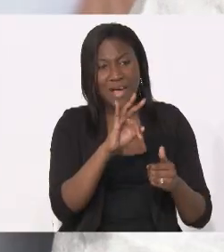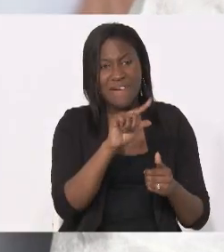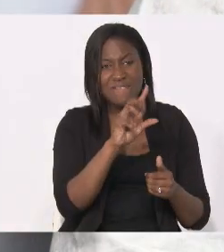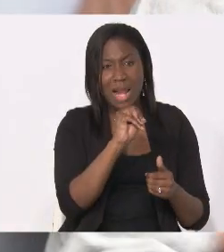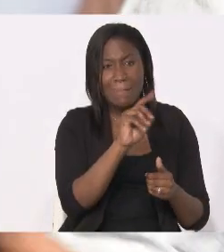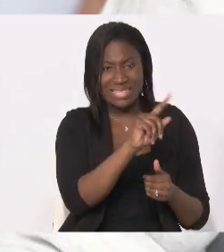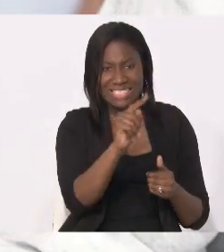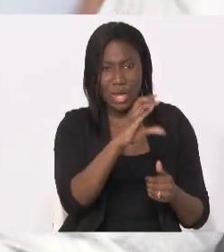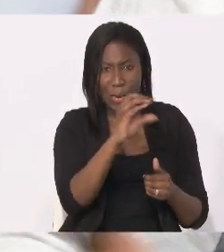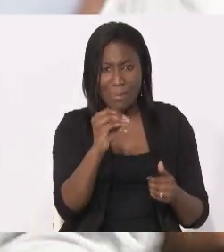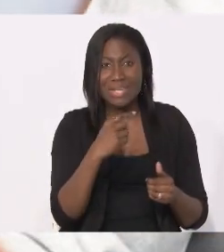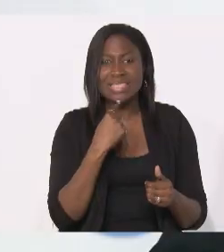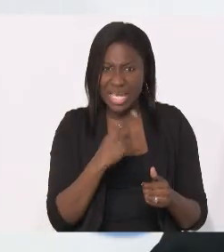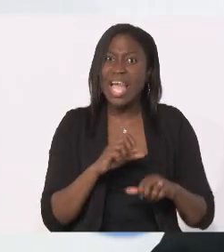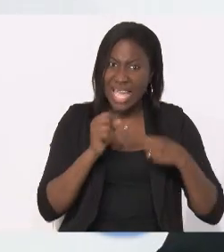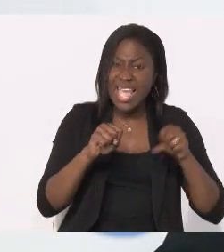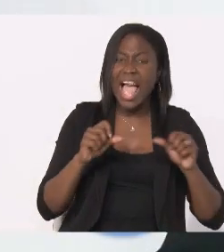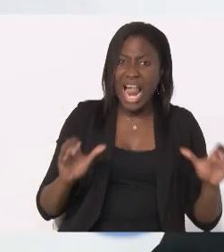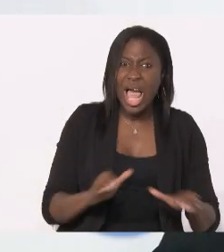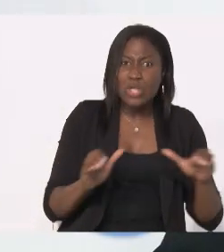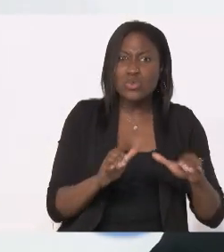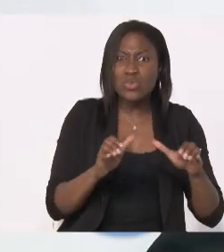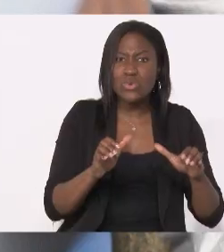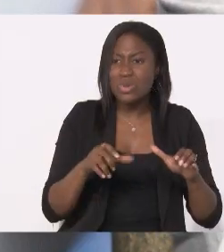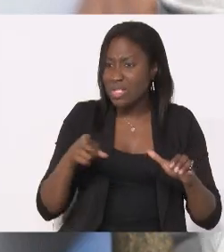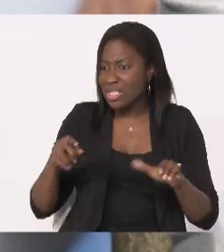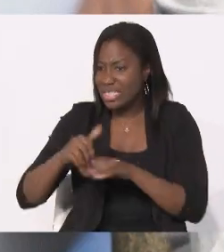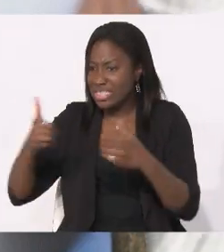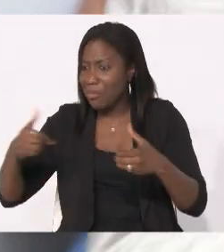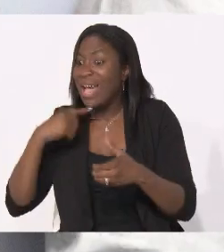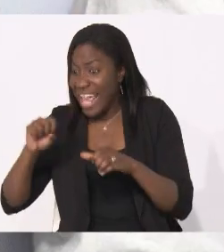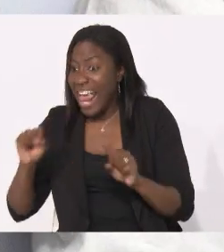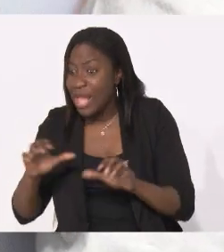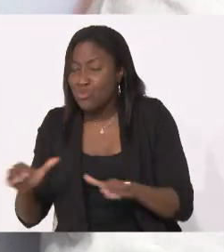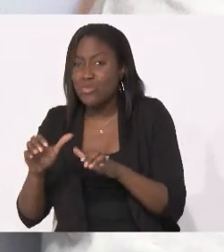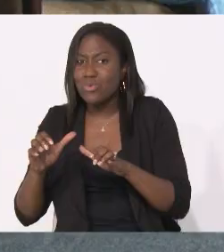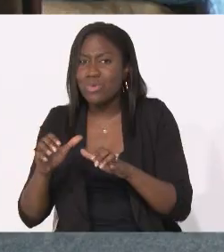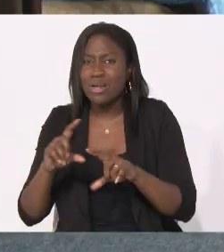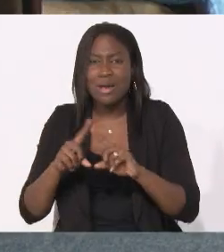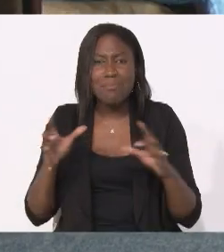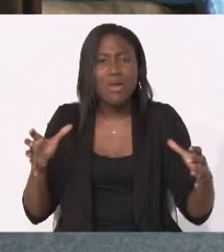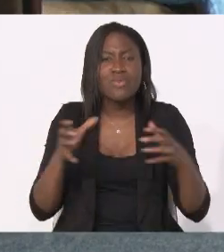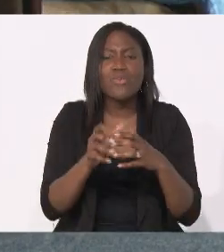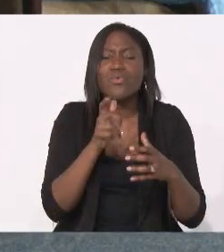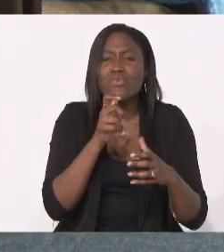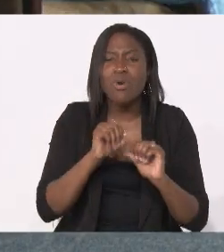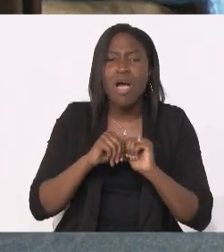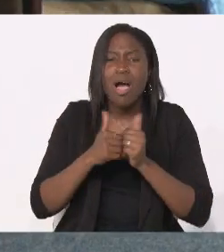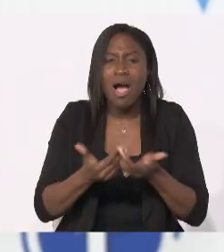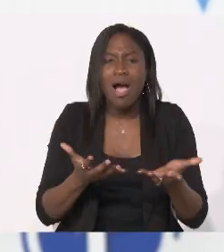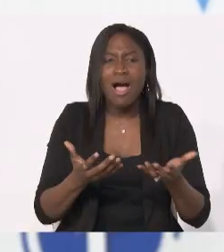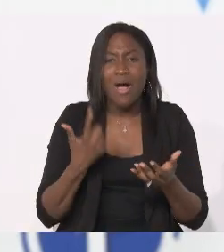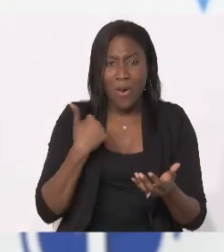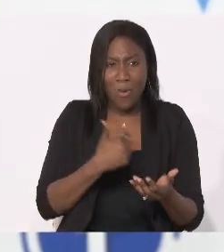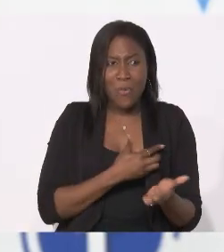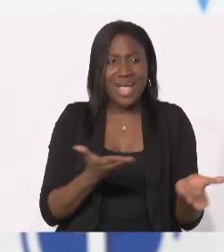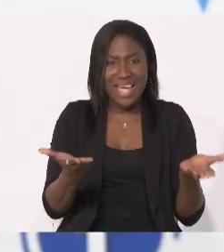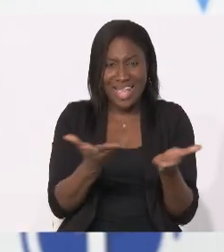you know, is this a European plug with an American plug? You know, how do we